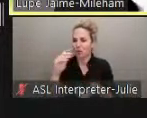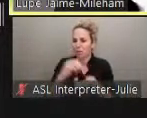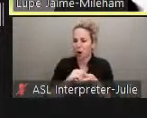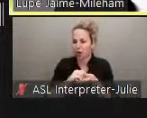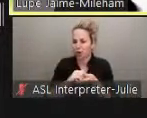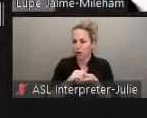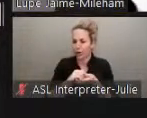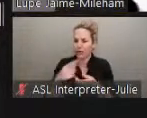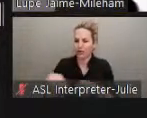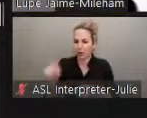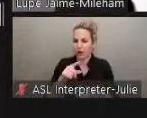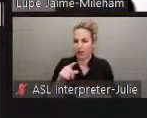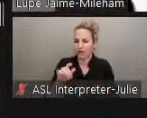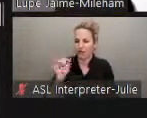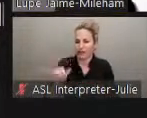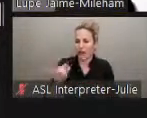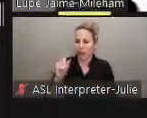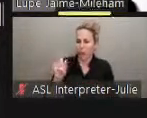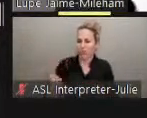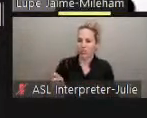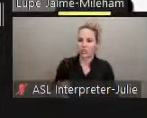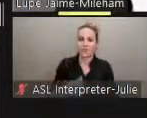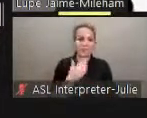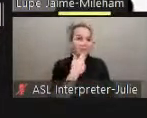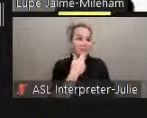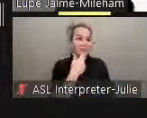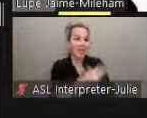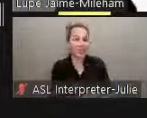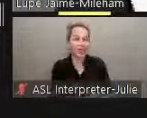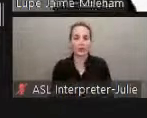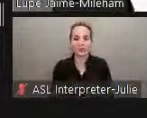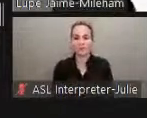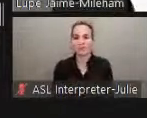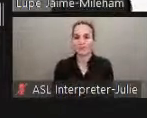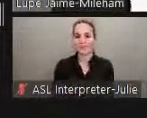Perfect. Thank you, Dr. Lupe. Thank you.